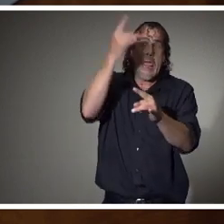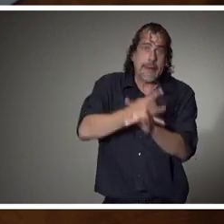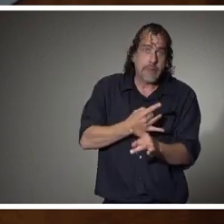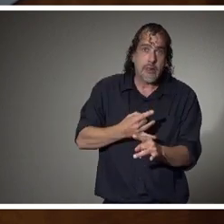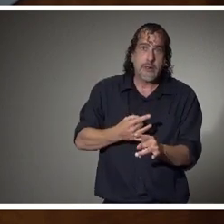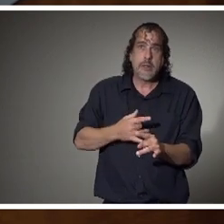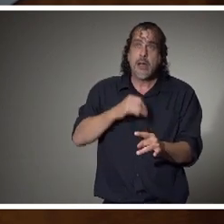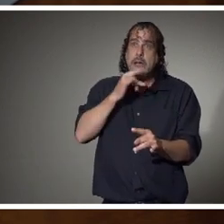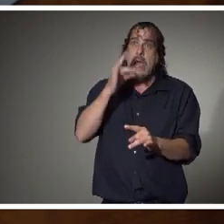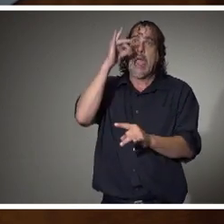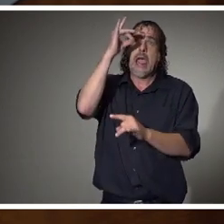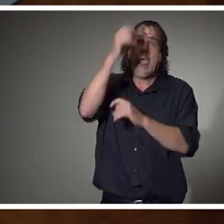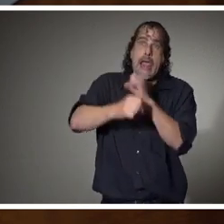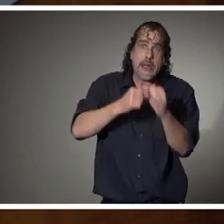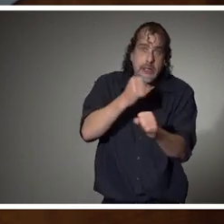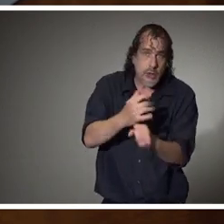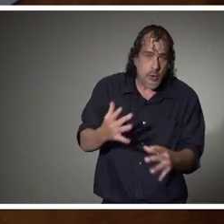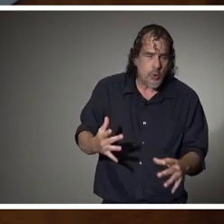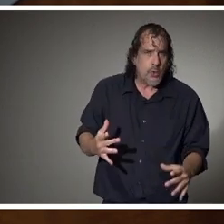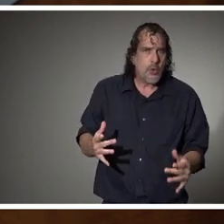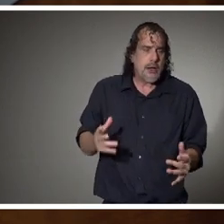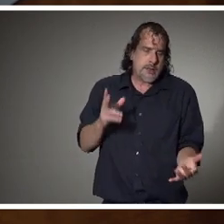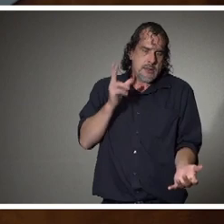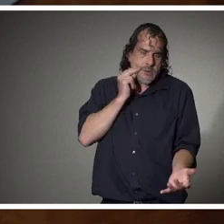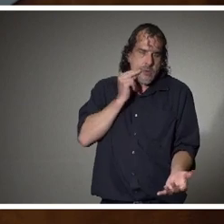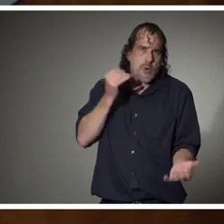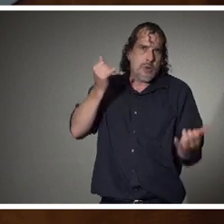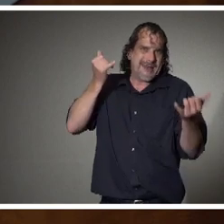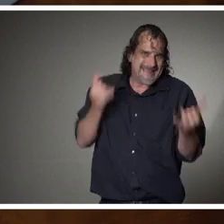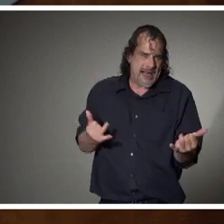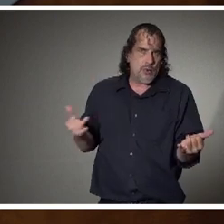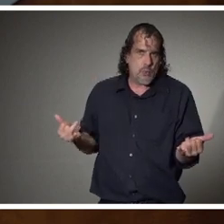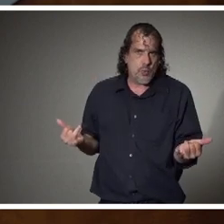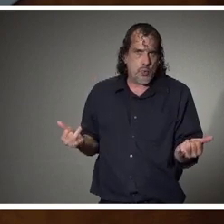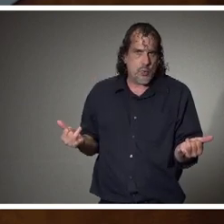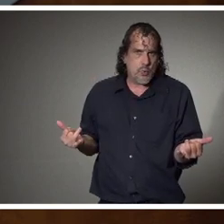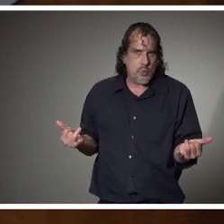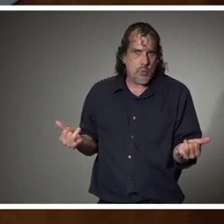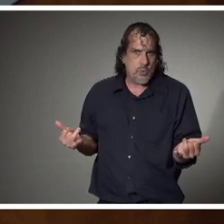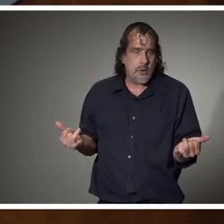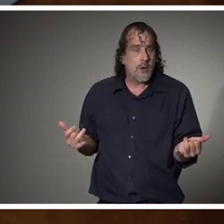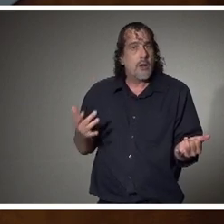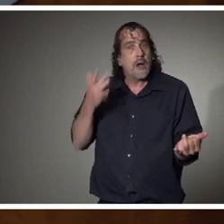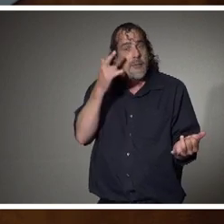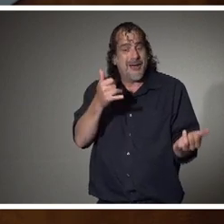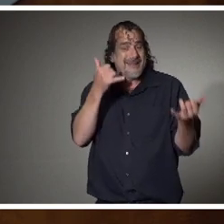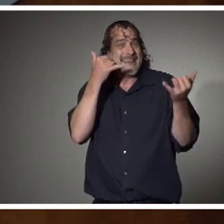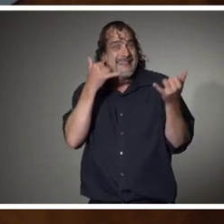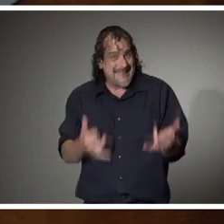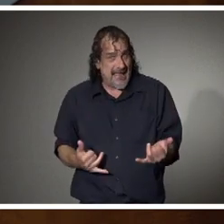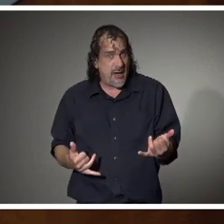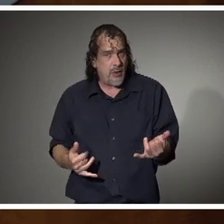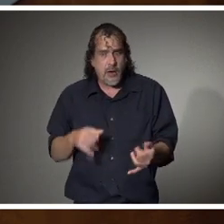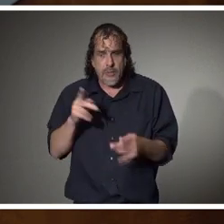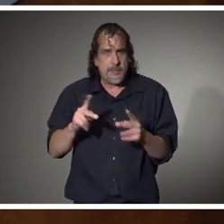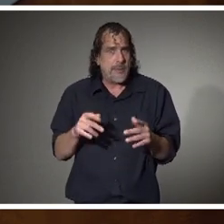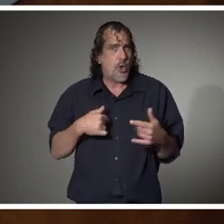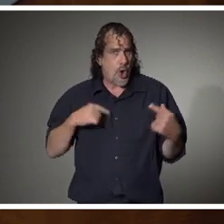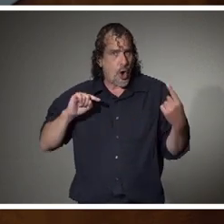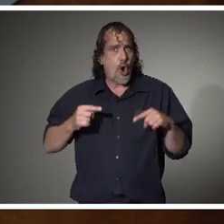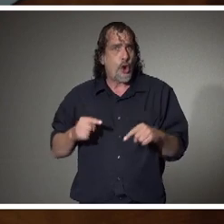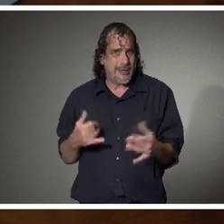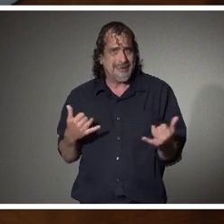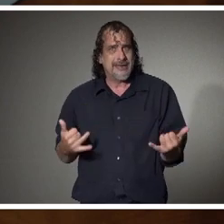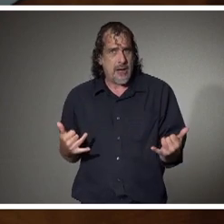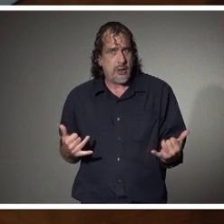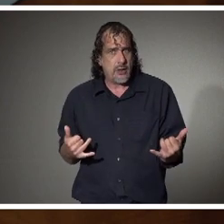not 8 years from now, but as soon as humanly possible, because now is when people are hurting. Now is